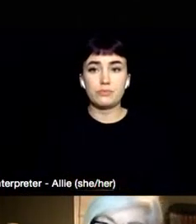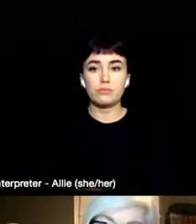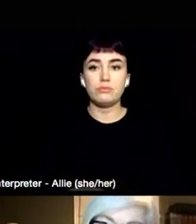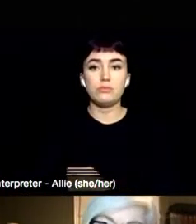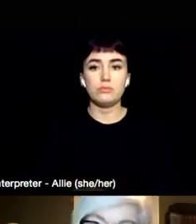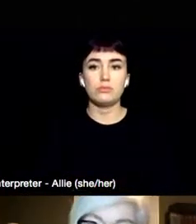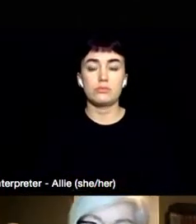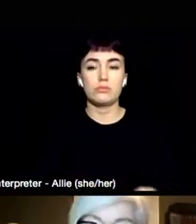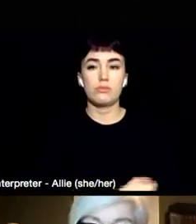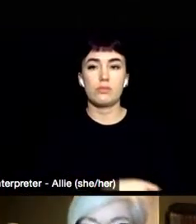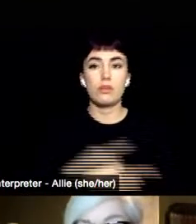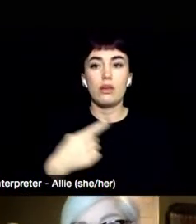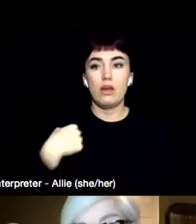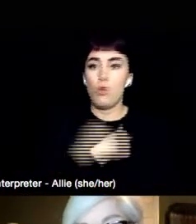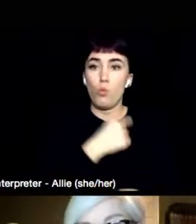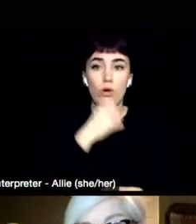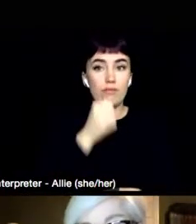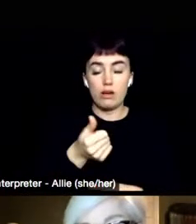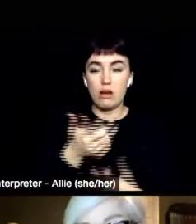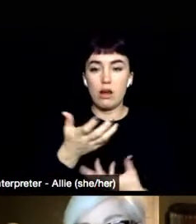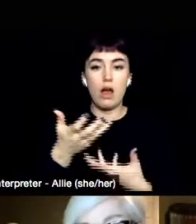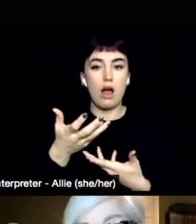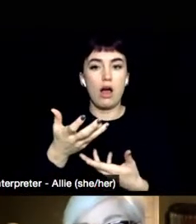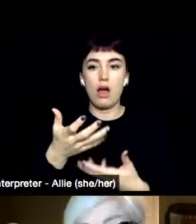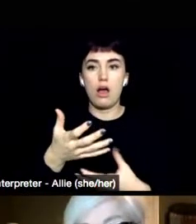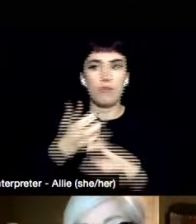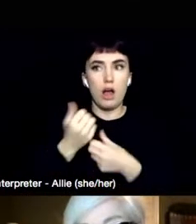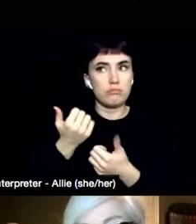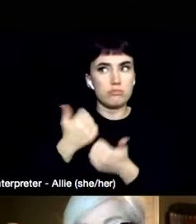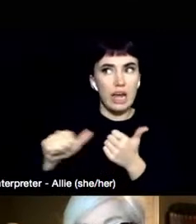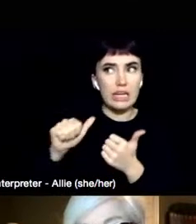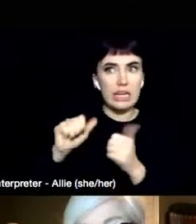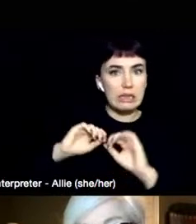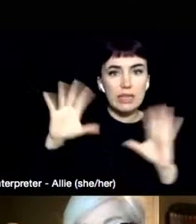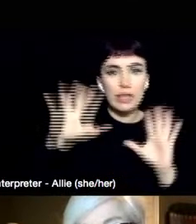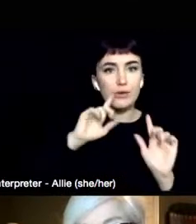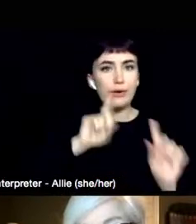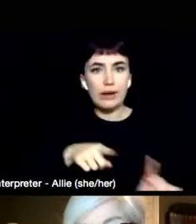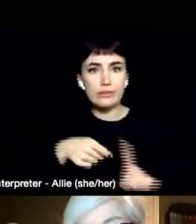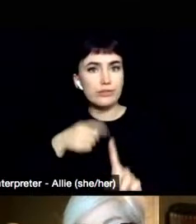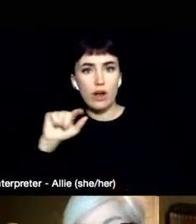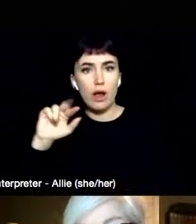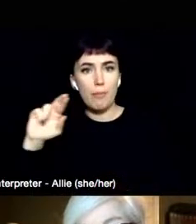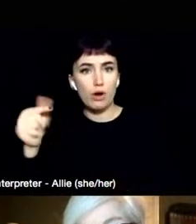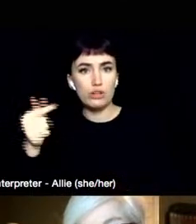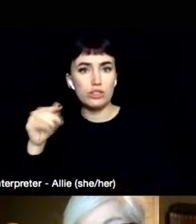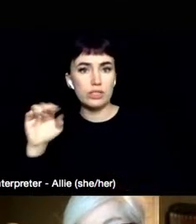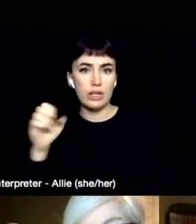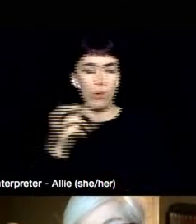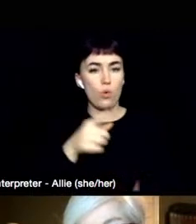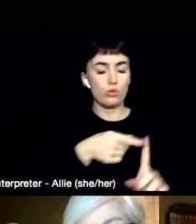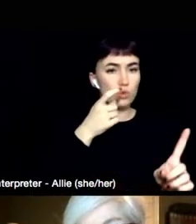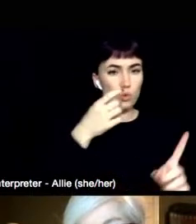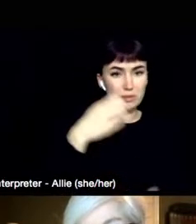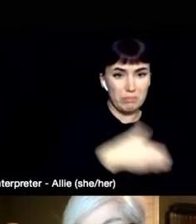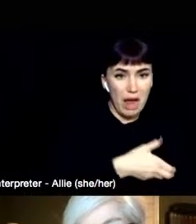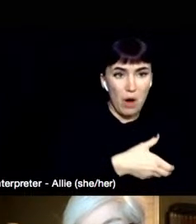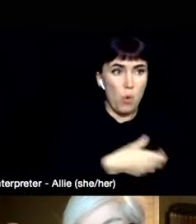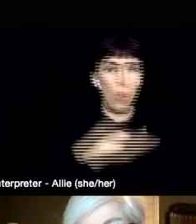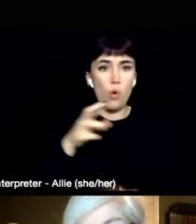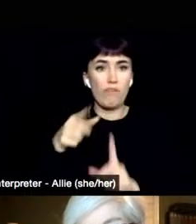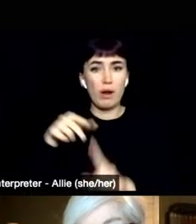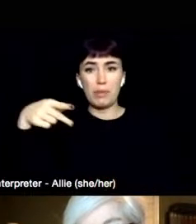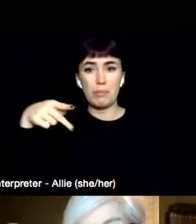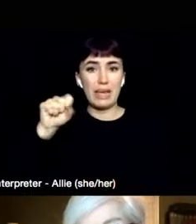received nearly as much in the way of definitive answers, either from RG&E or Source Power, or for that matter, from the